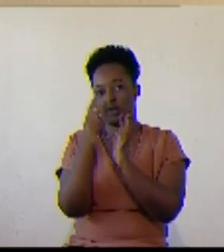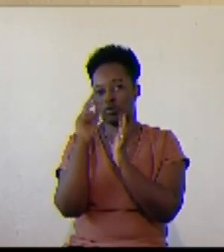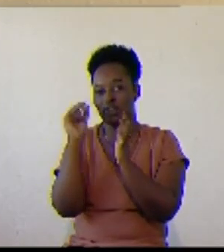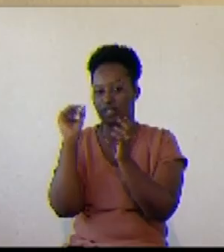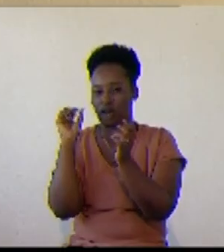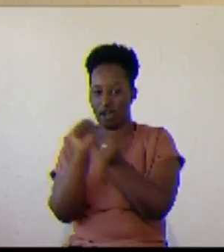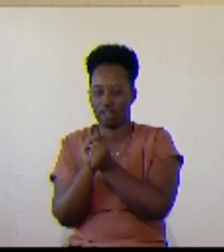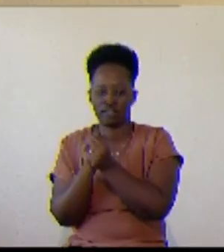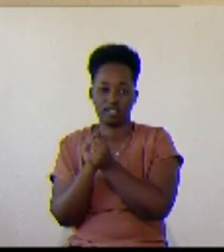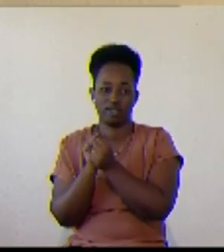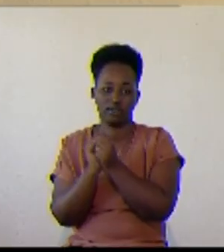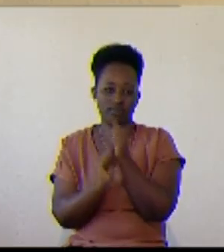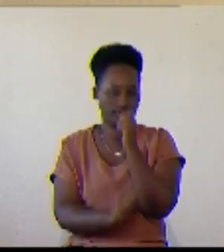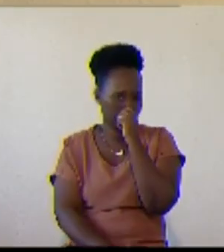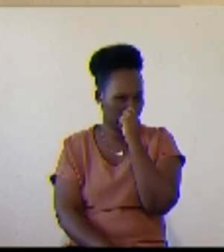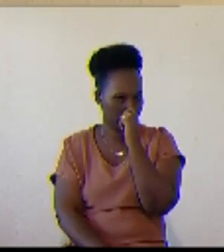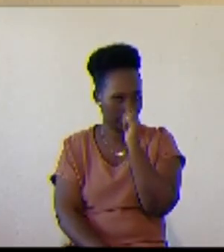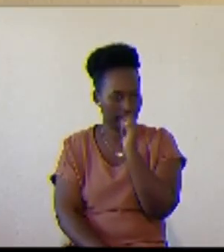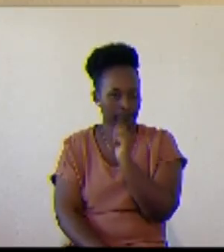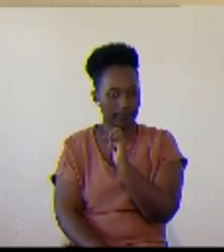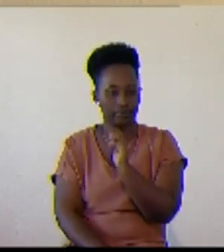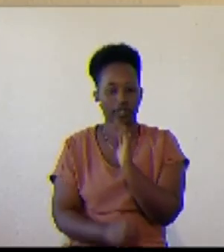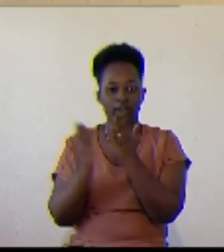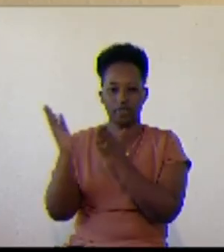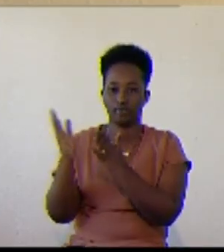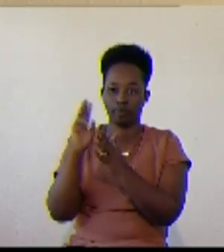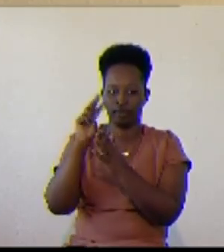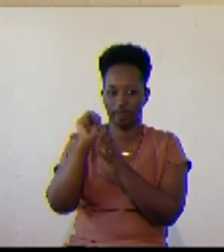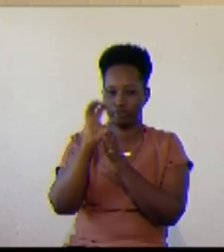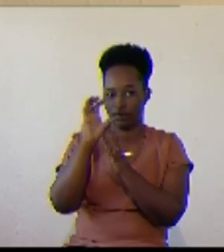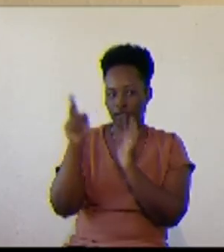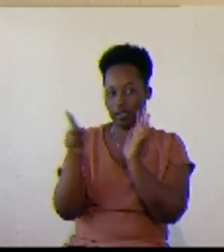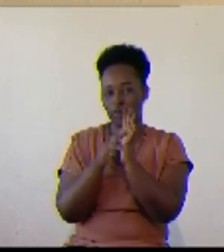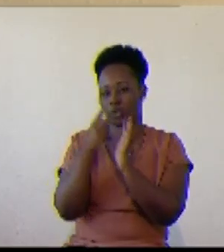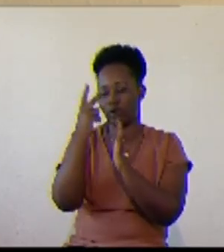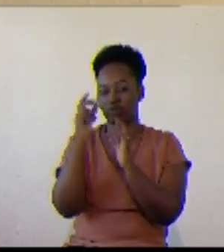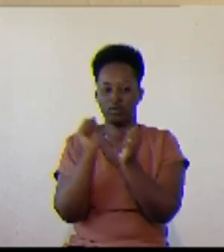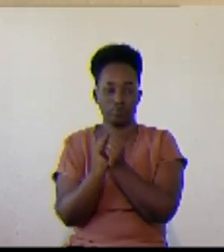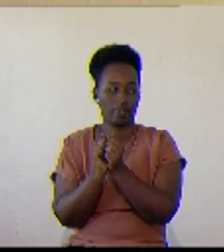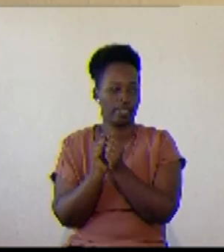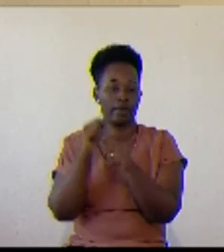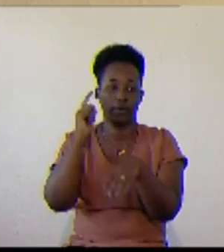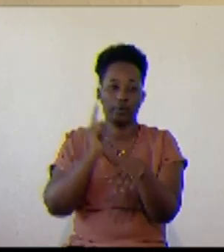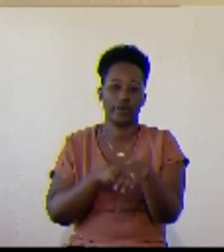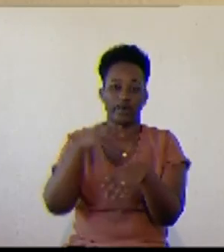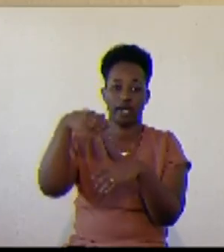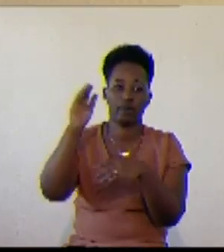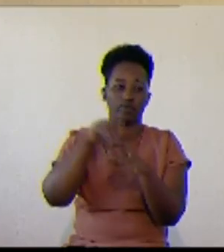you 210. So this will be your marginal cost when output is